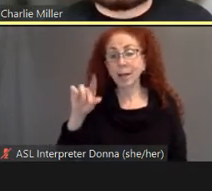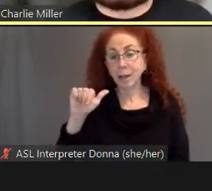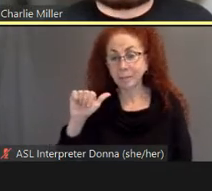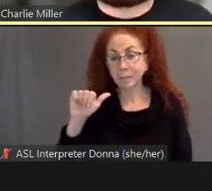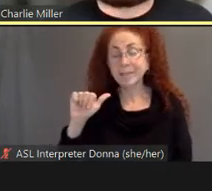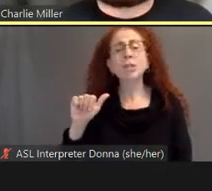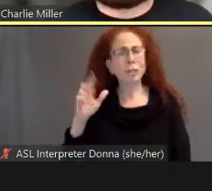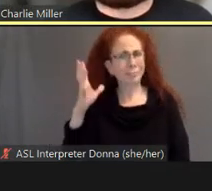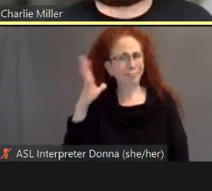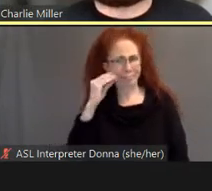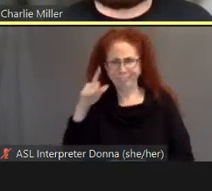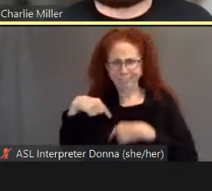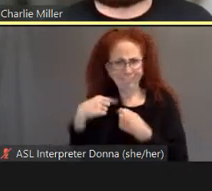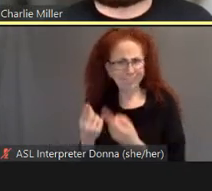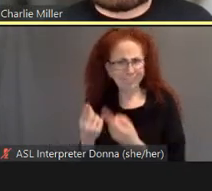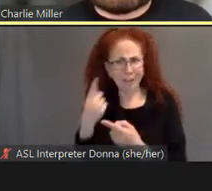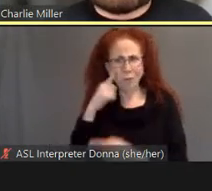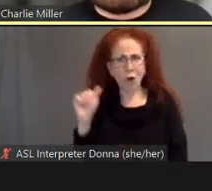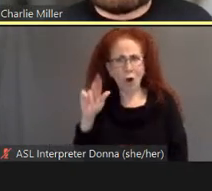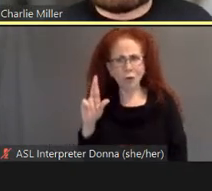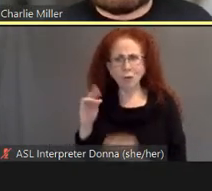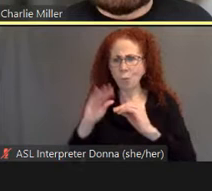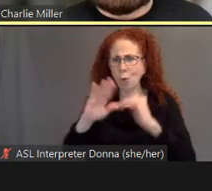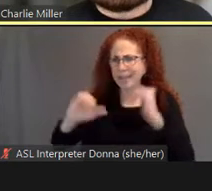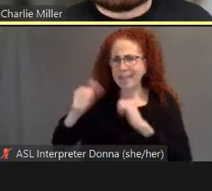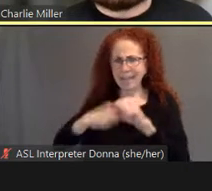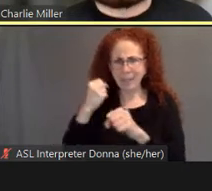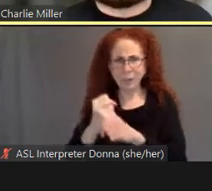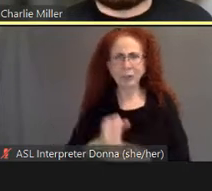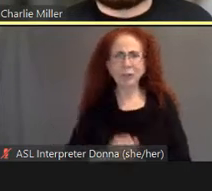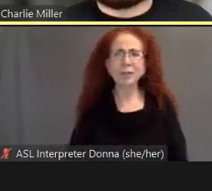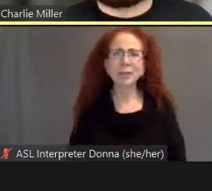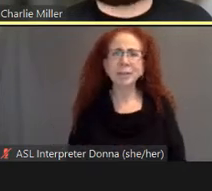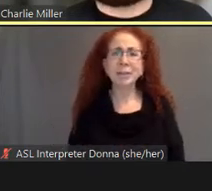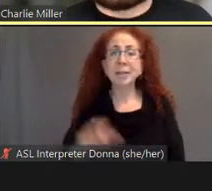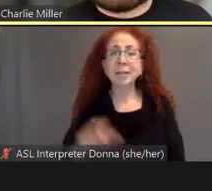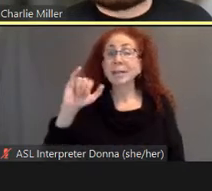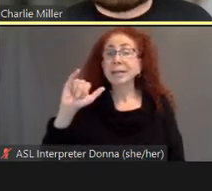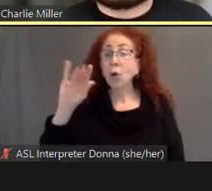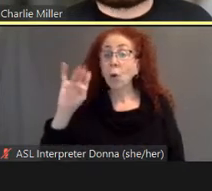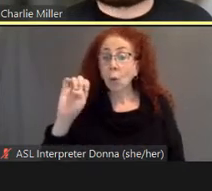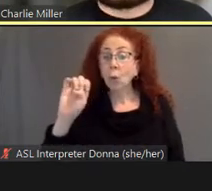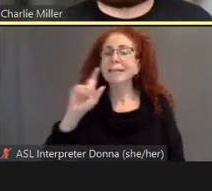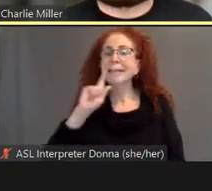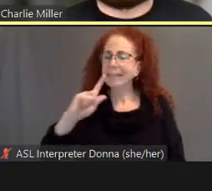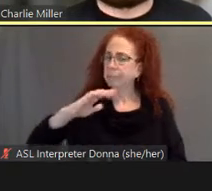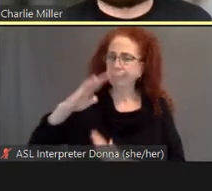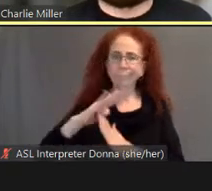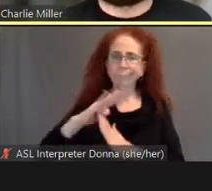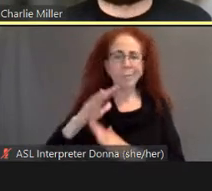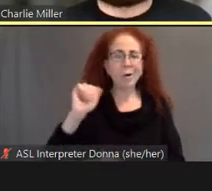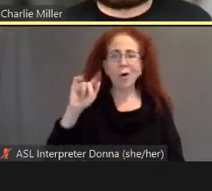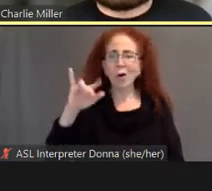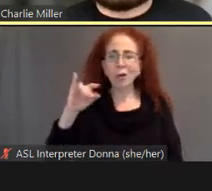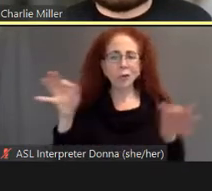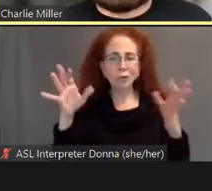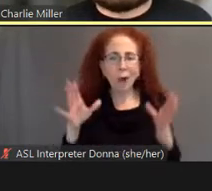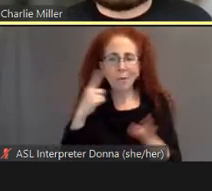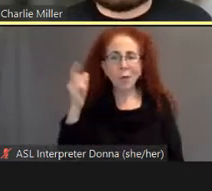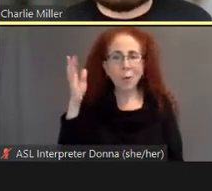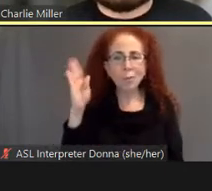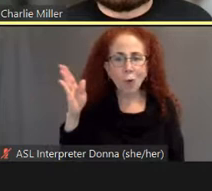audio description for Outreach for over 10 years. Nicole is the prime audio describer for